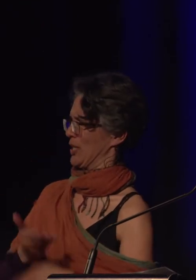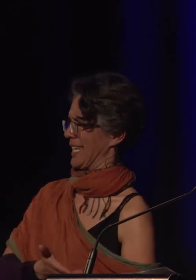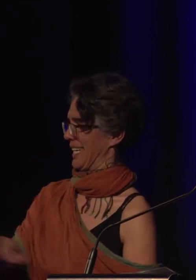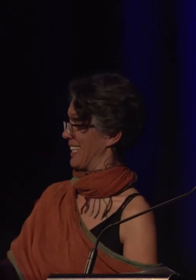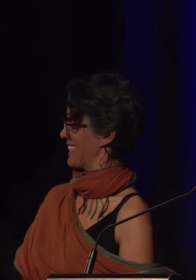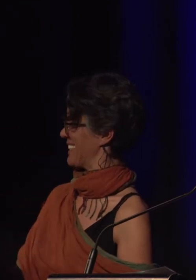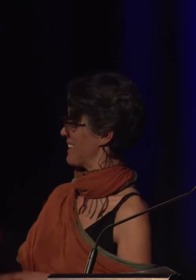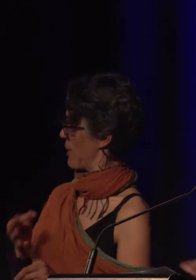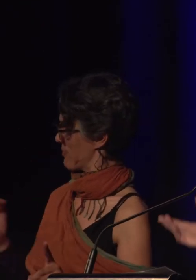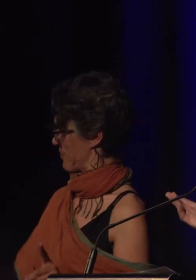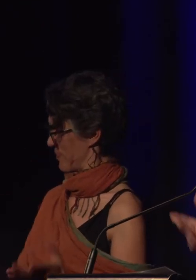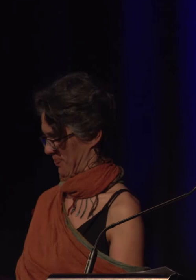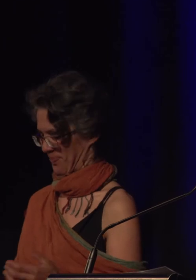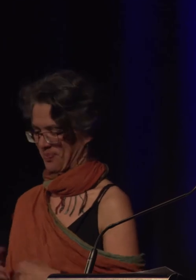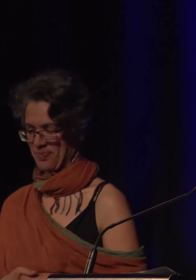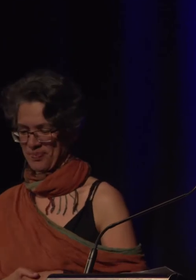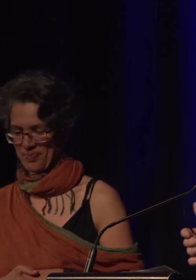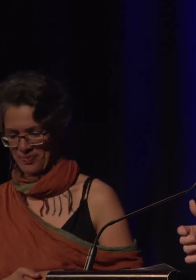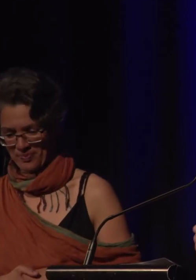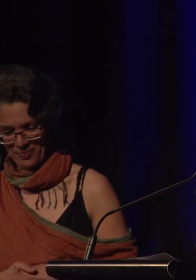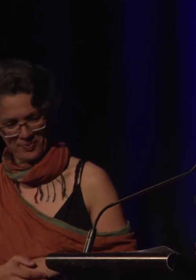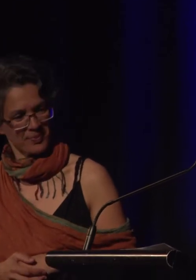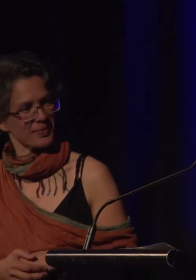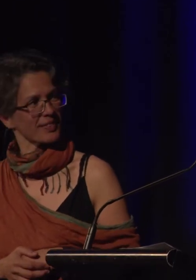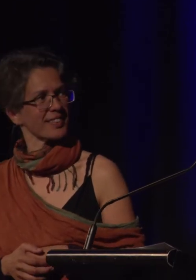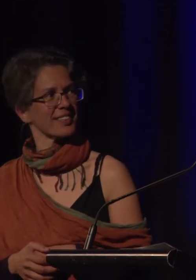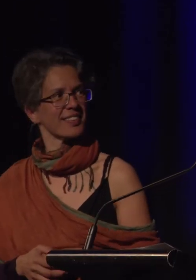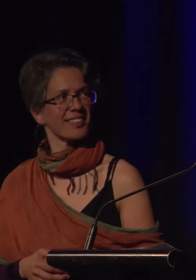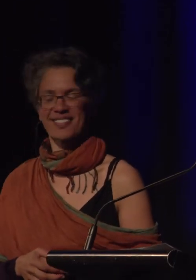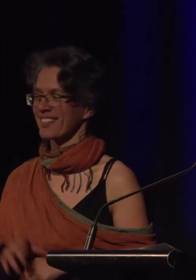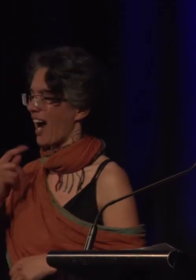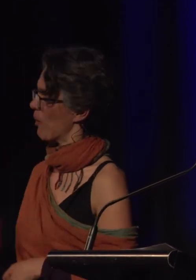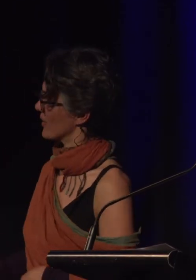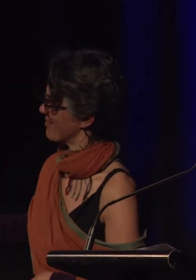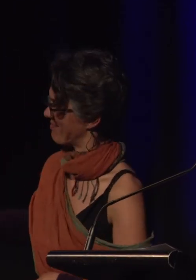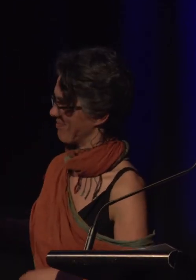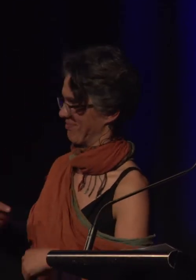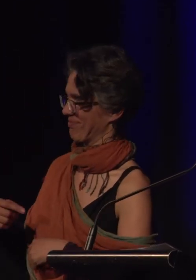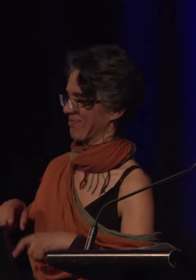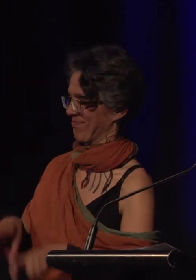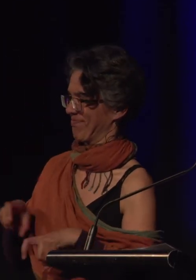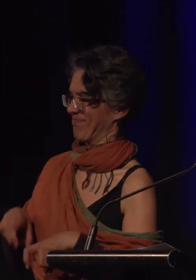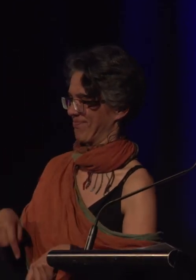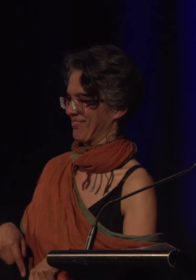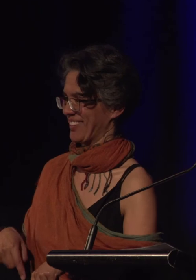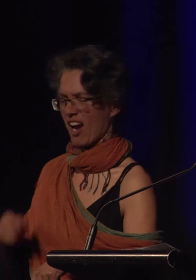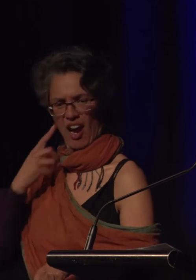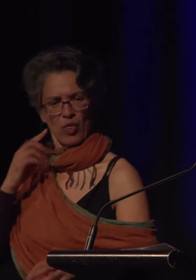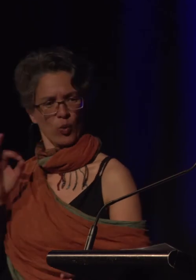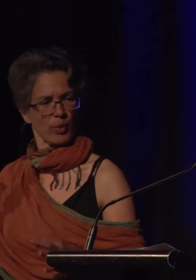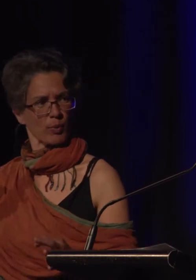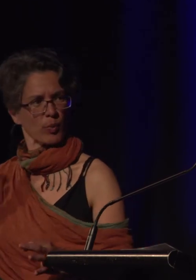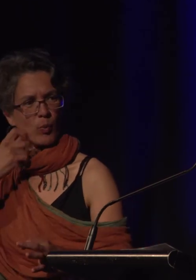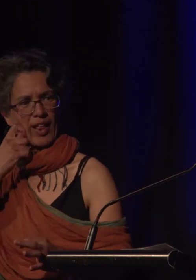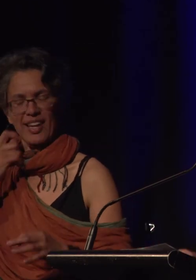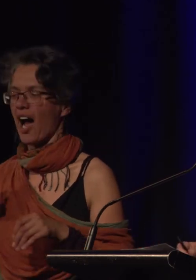what they are. So move over, Tony. I'm going to hang around with you for this one. Yeah. I thought you were going to dance. We can do cha-cha. We're both small